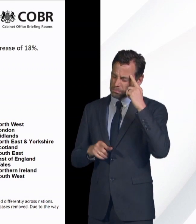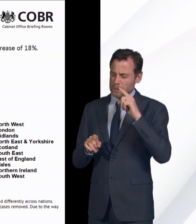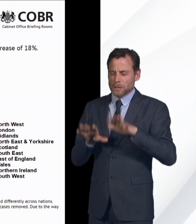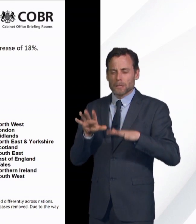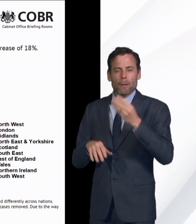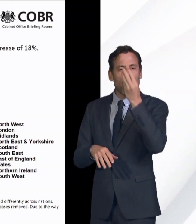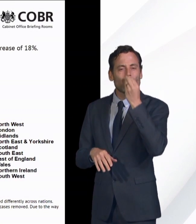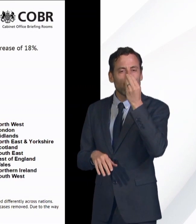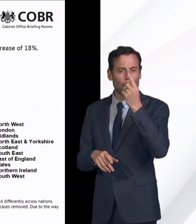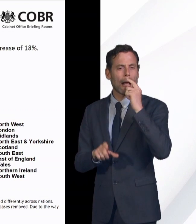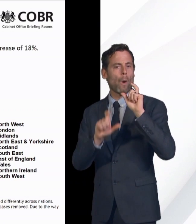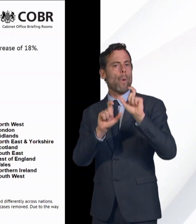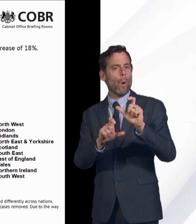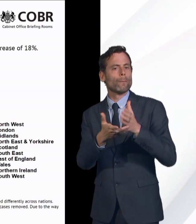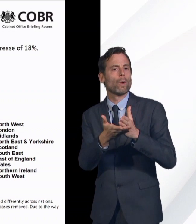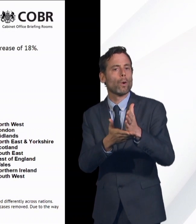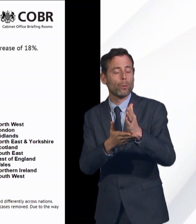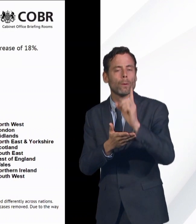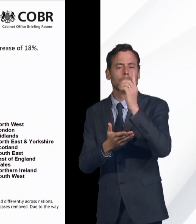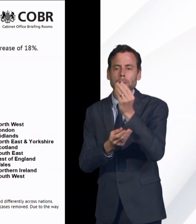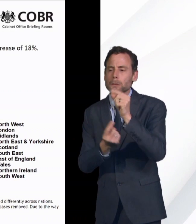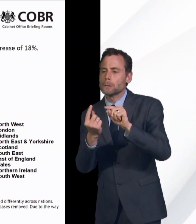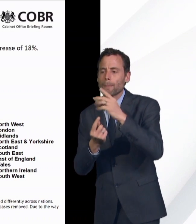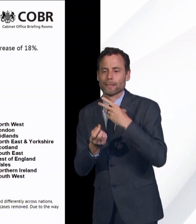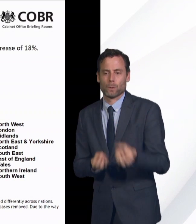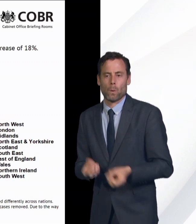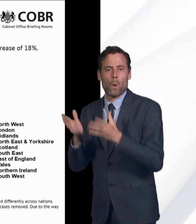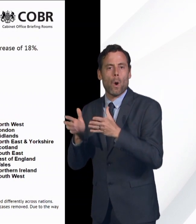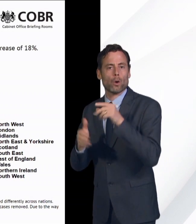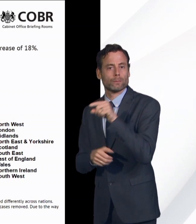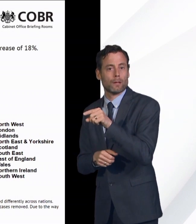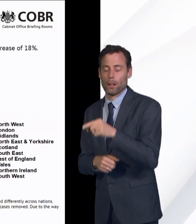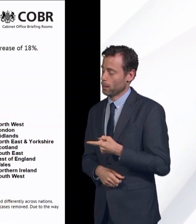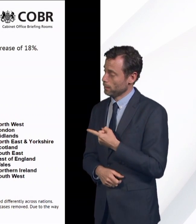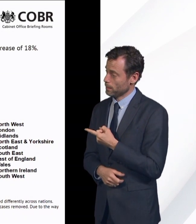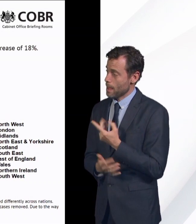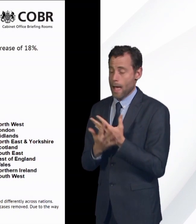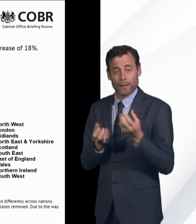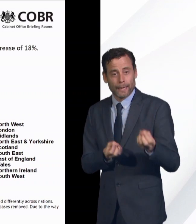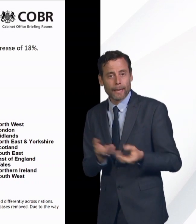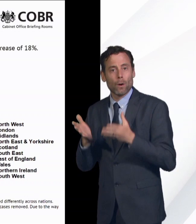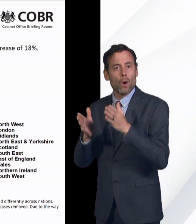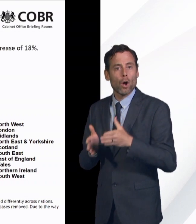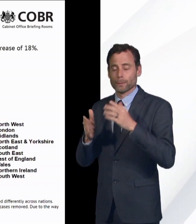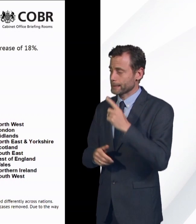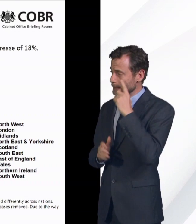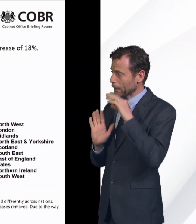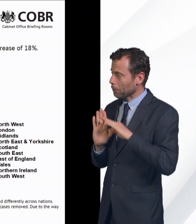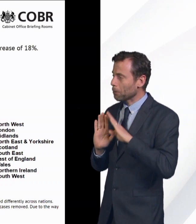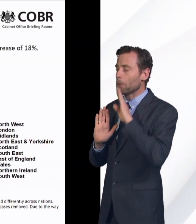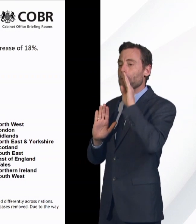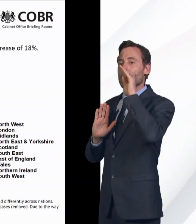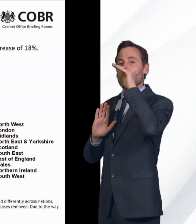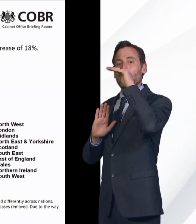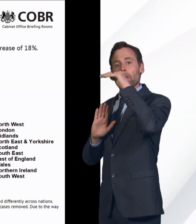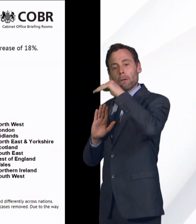it does require hospital admission. And you will see that hospital admissions peaked and plateaued around the middle